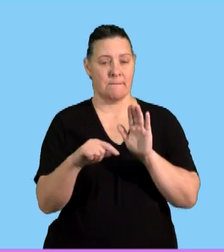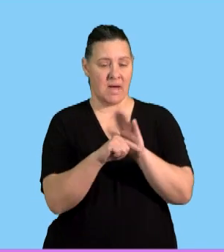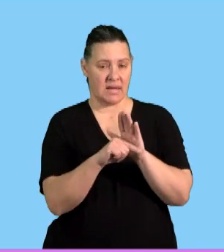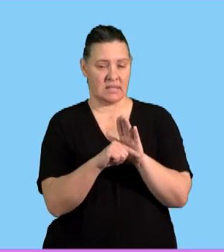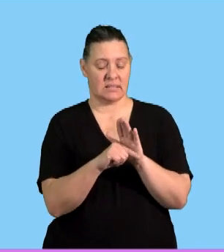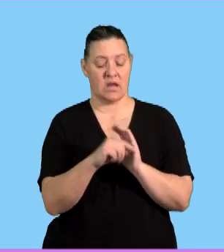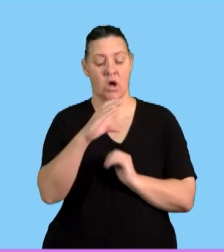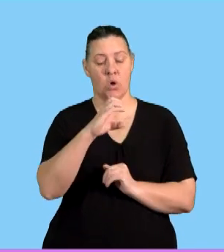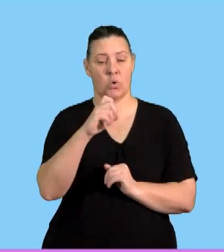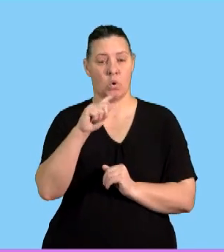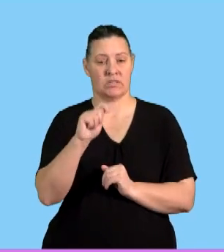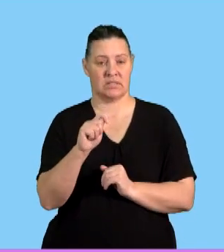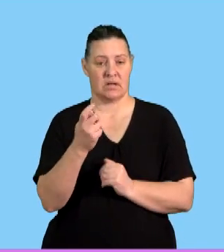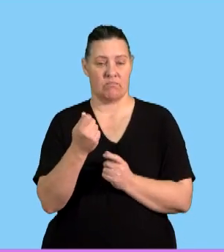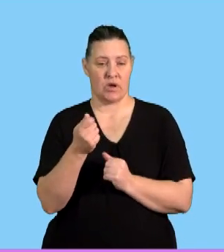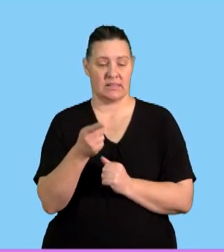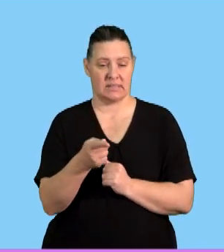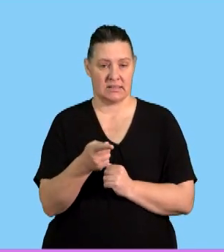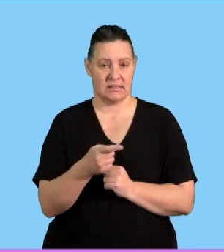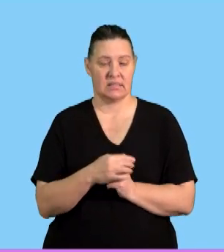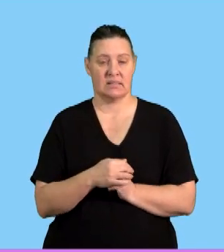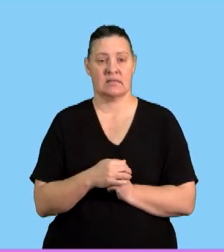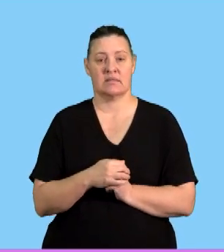minus my cost price.